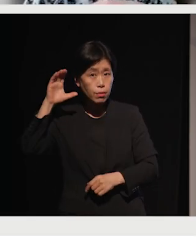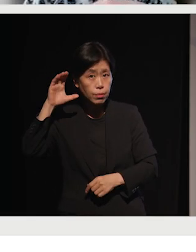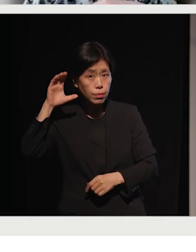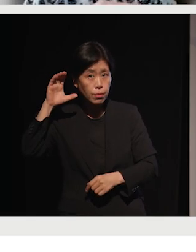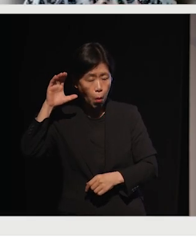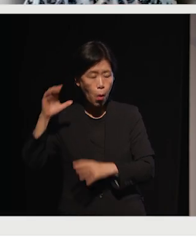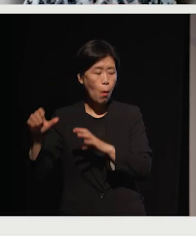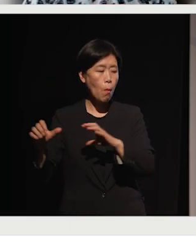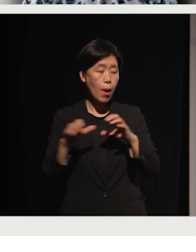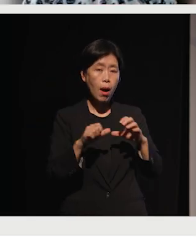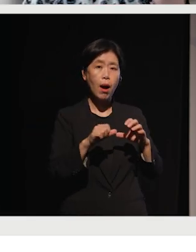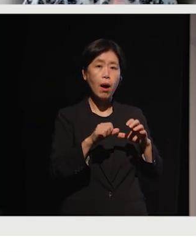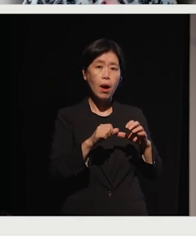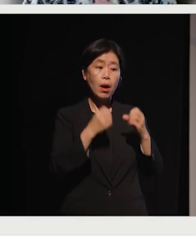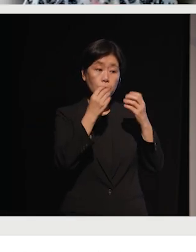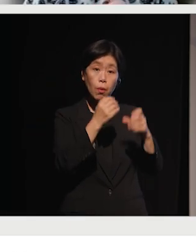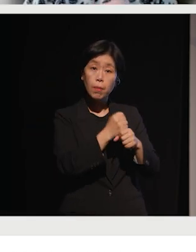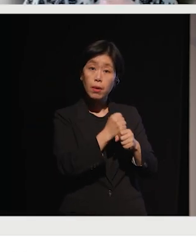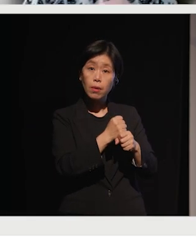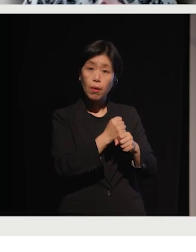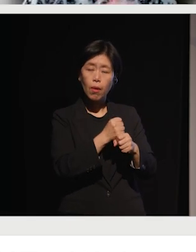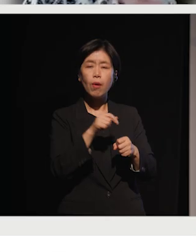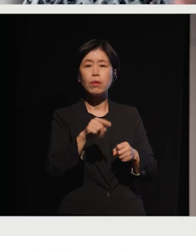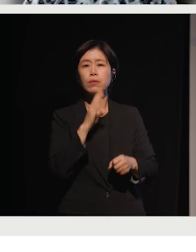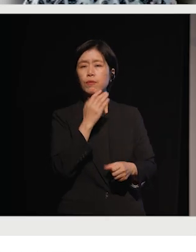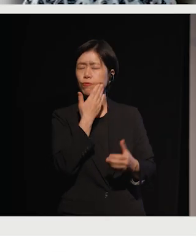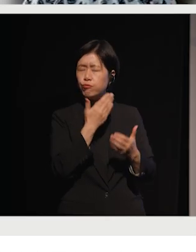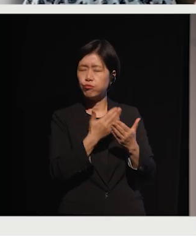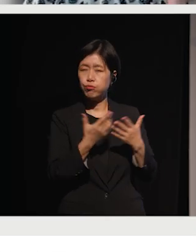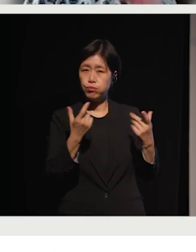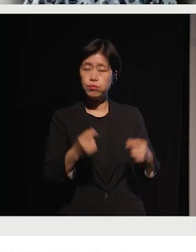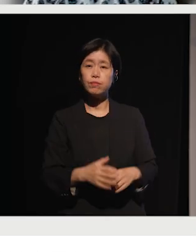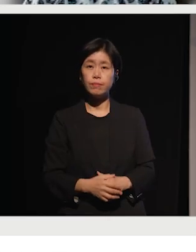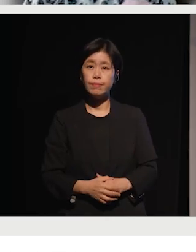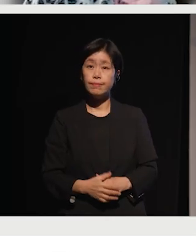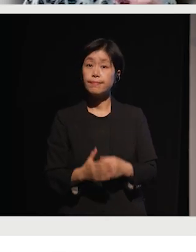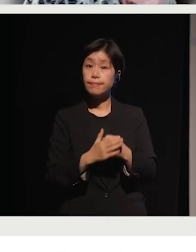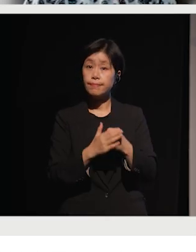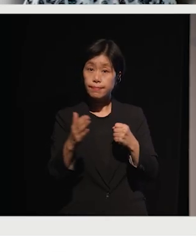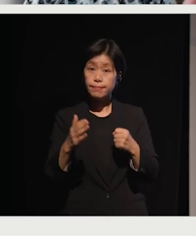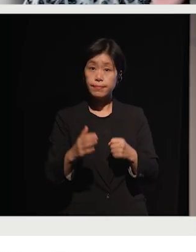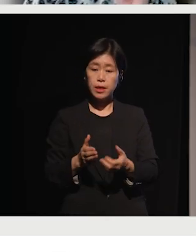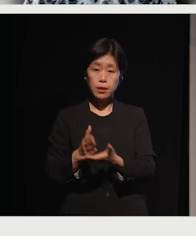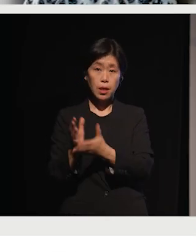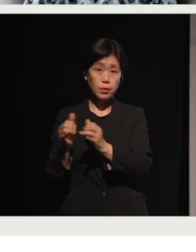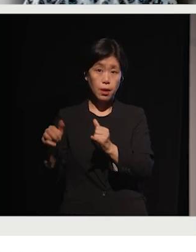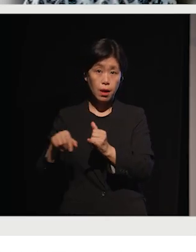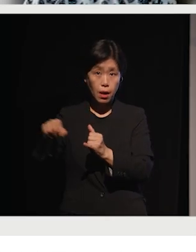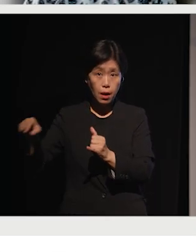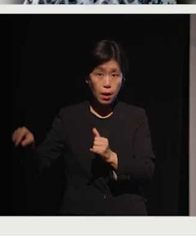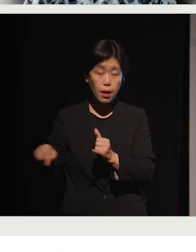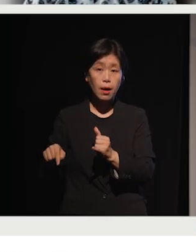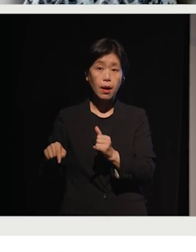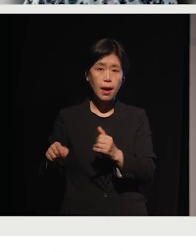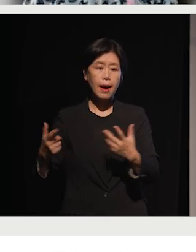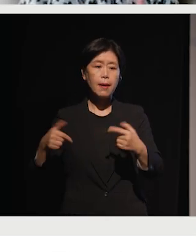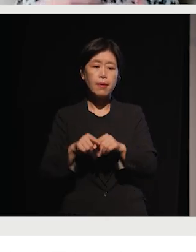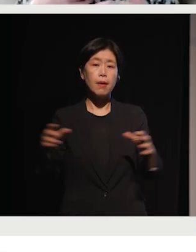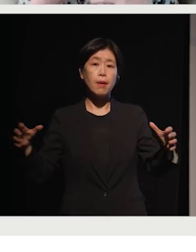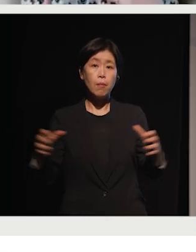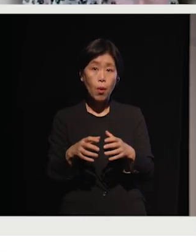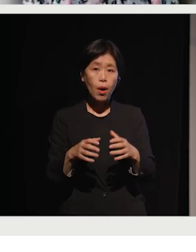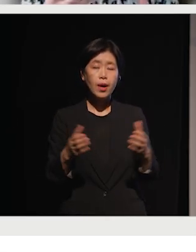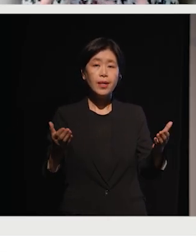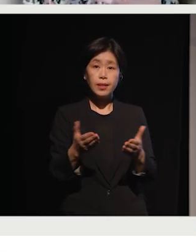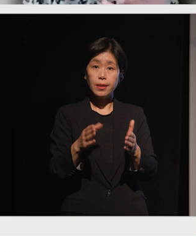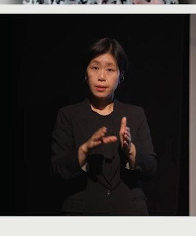room. So when we work with user experts, again, we're observing people in real time, we're avoiding simulations.